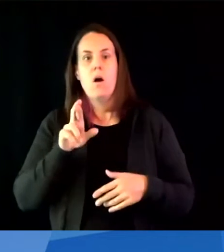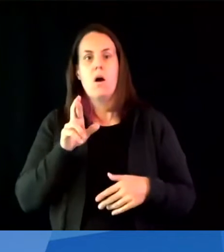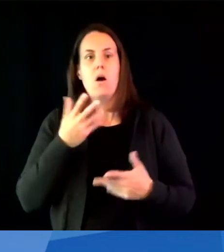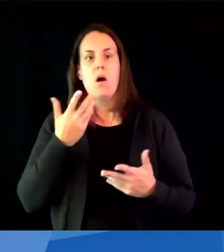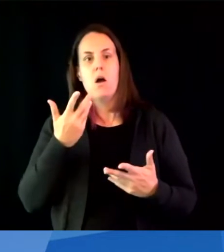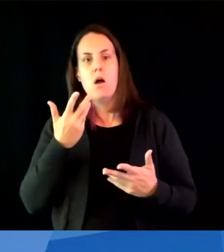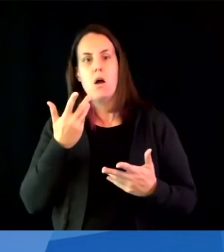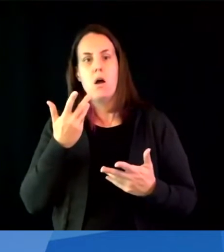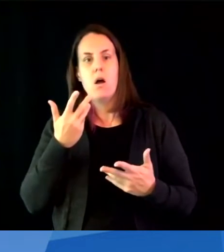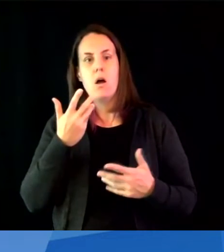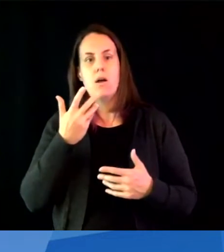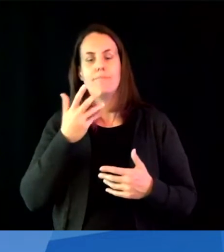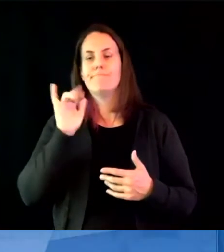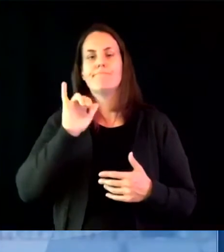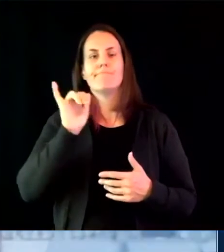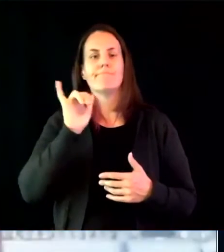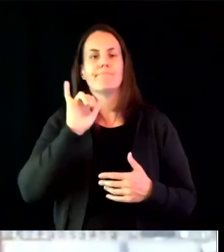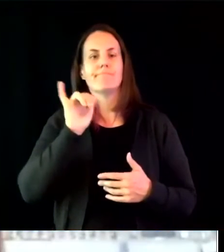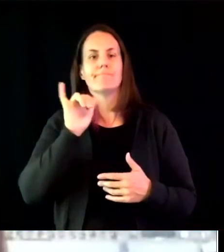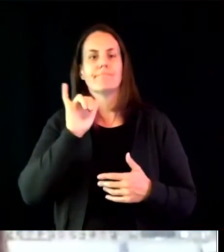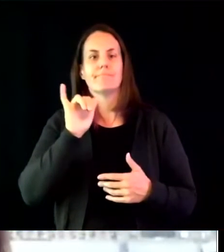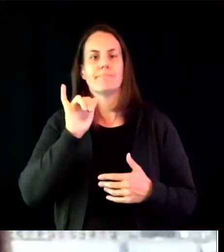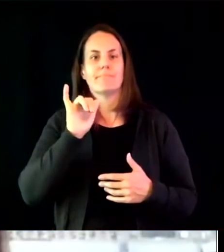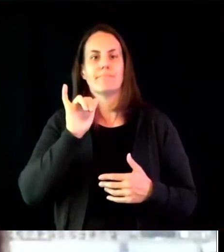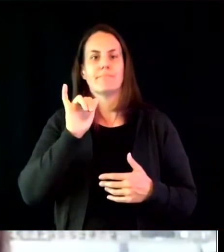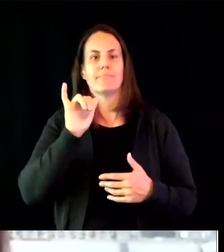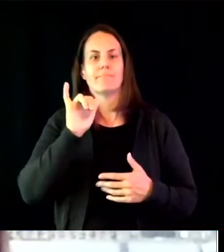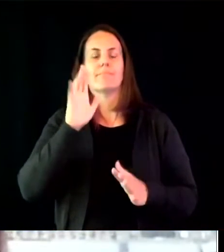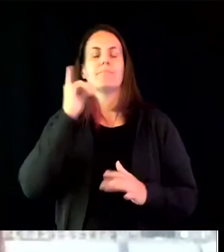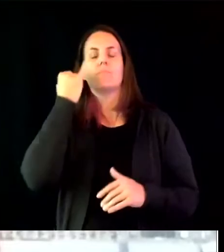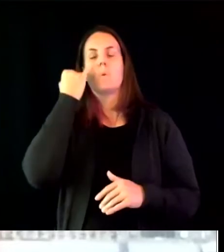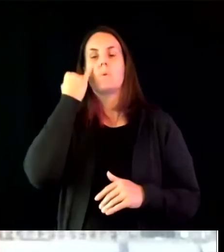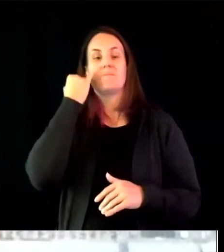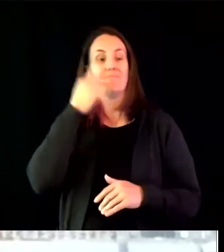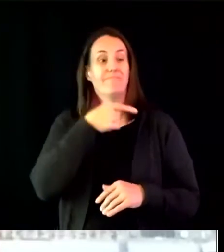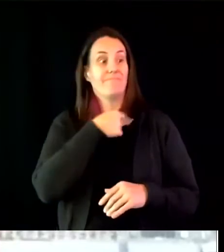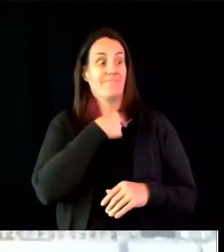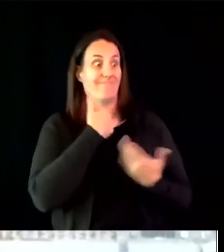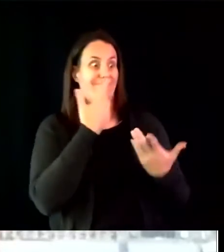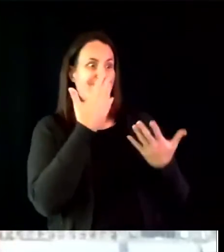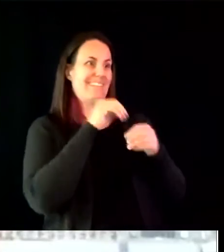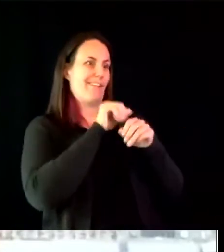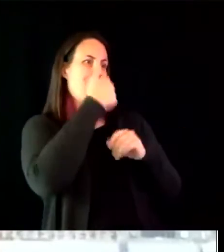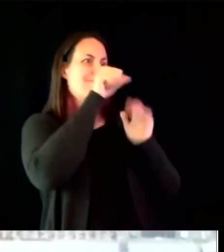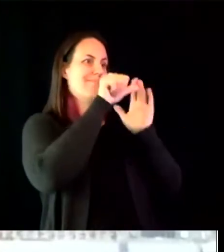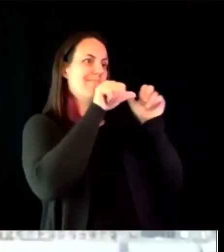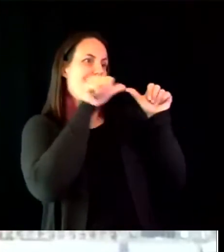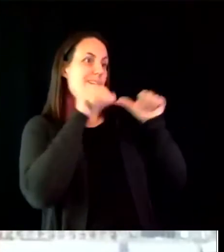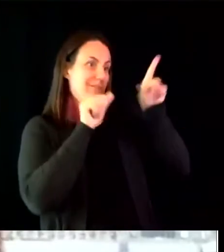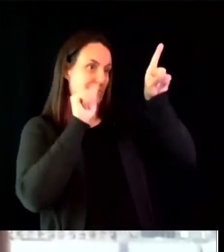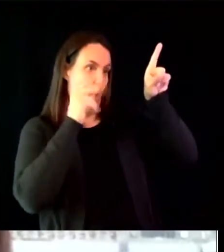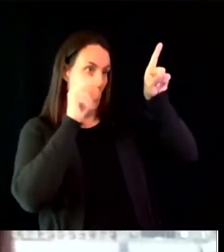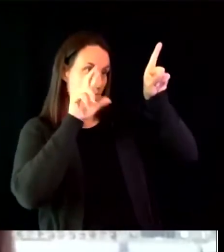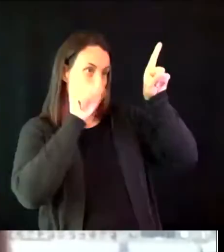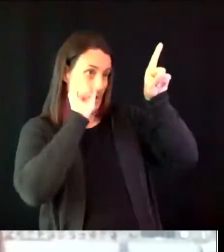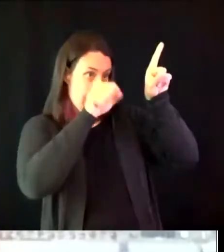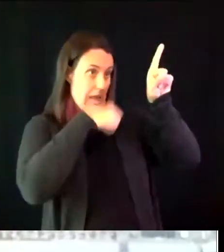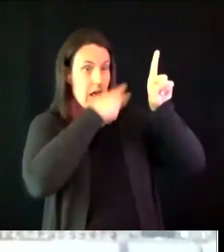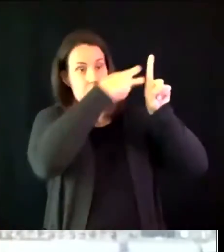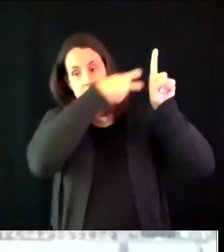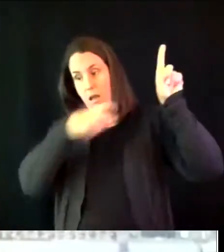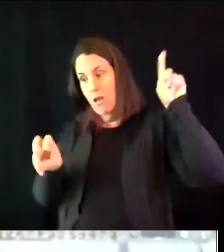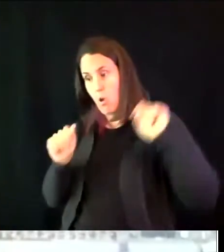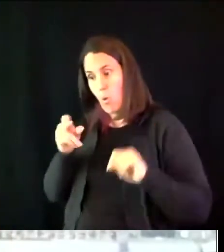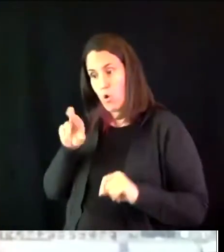Deb? Those conversations, Guy, happen right at the hospital. The care team would work with the patient